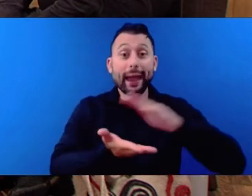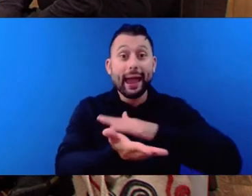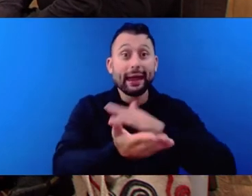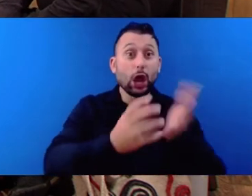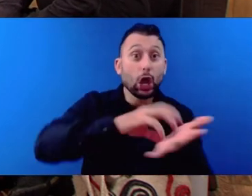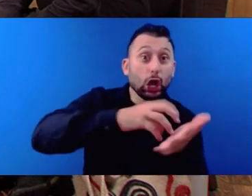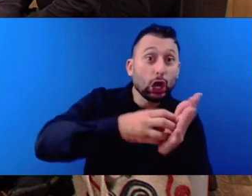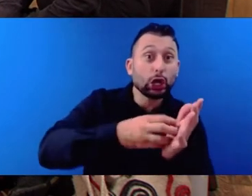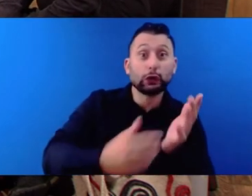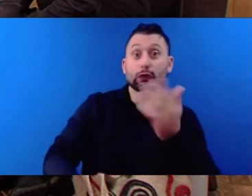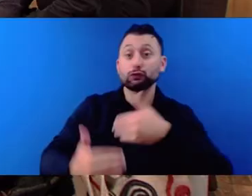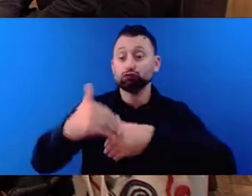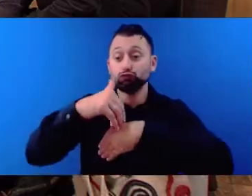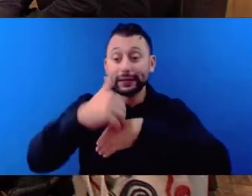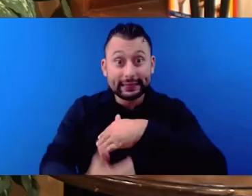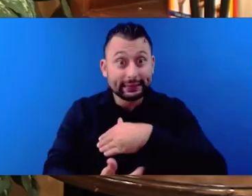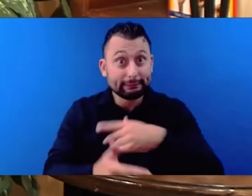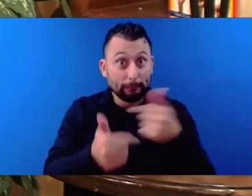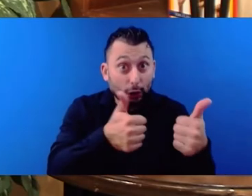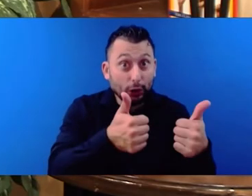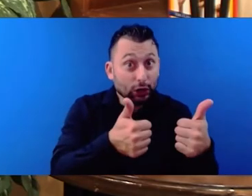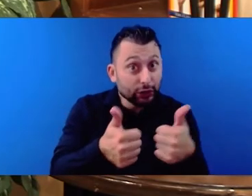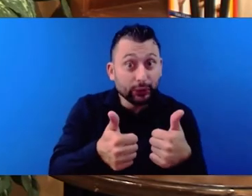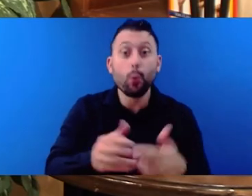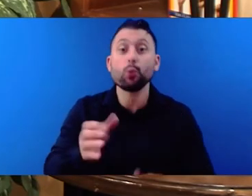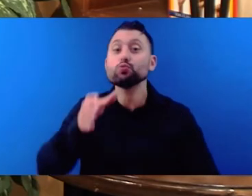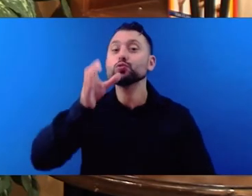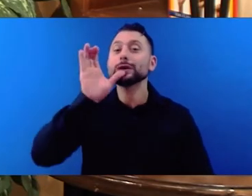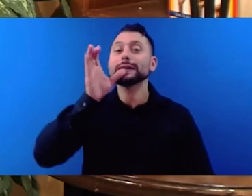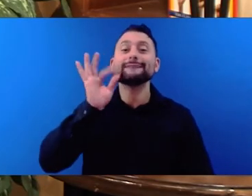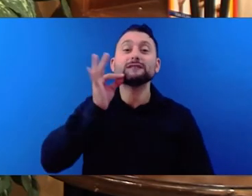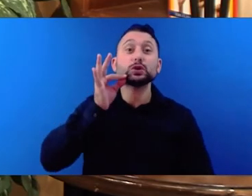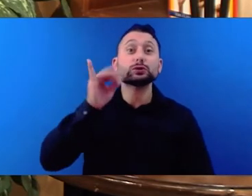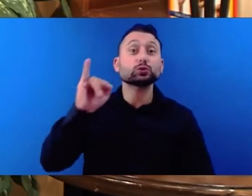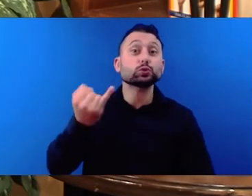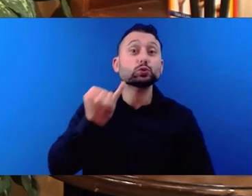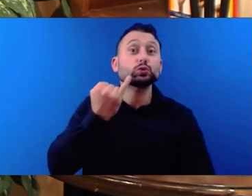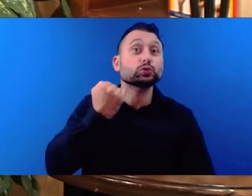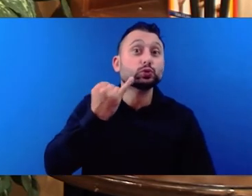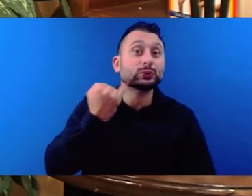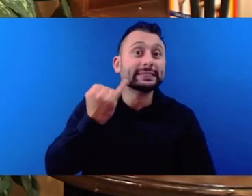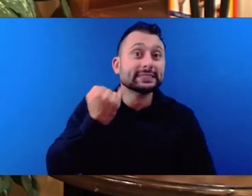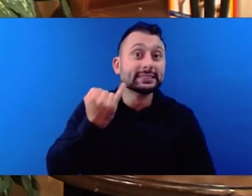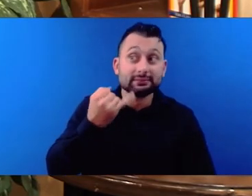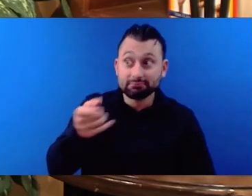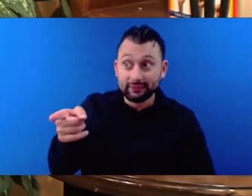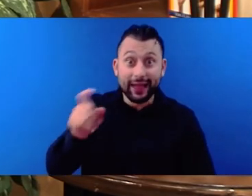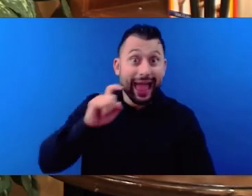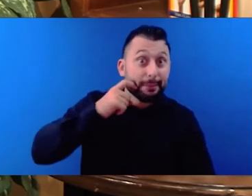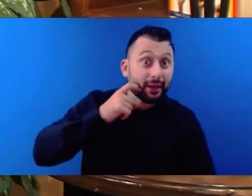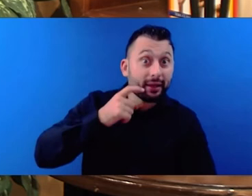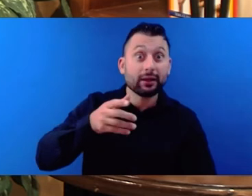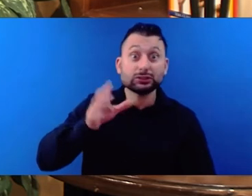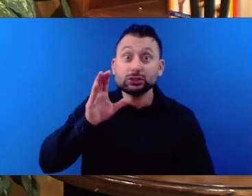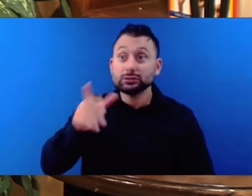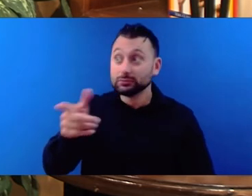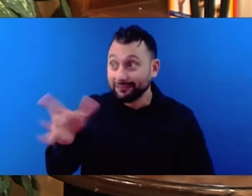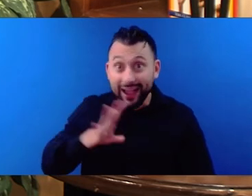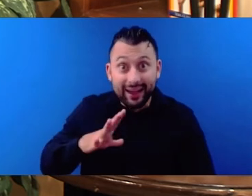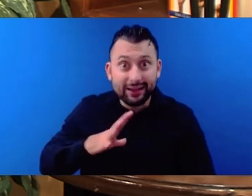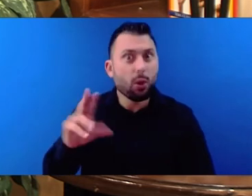down to sugar in the body, and then that is an issue for diabetics. So a diabetic diet focuses